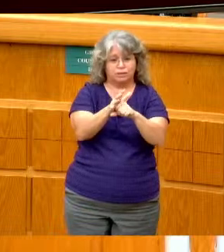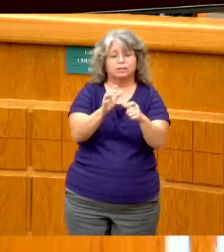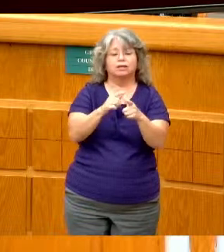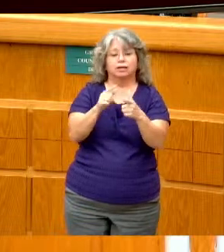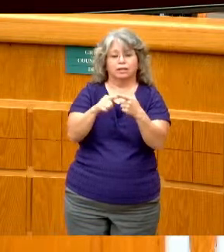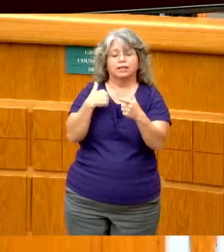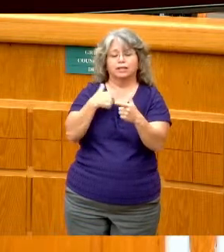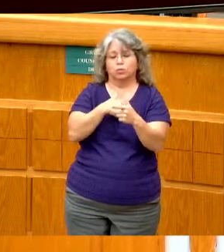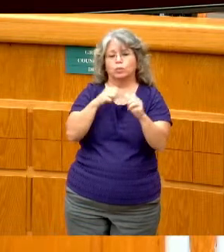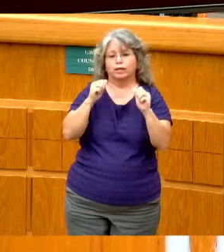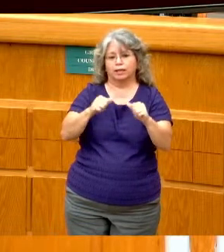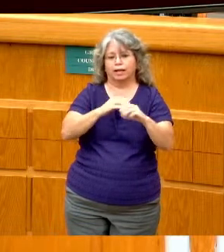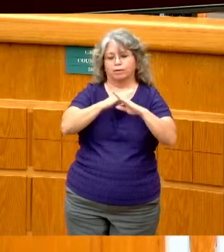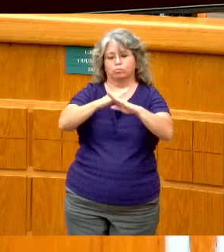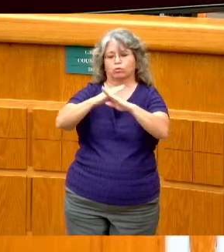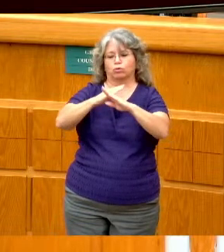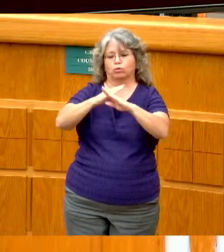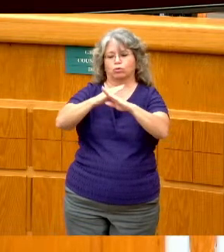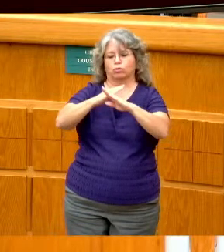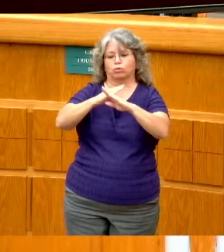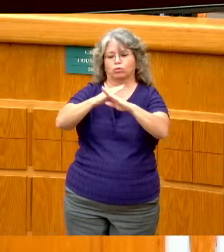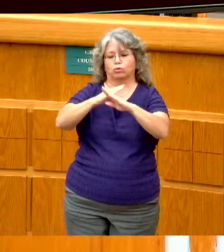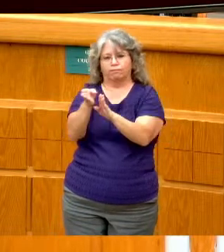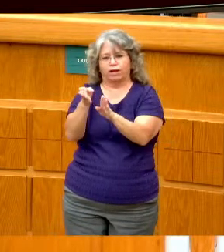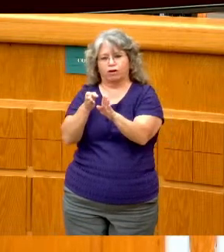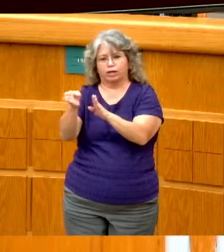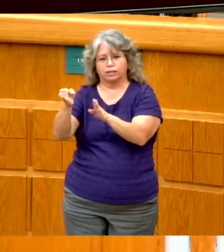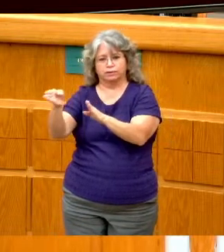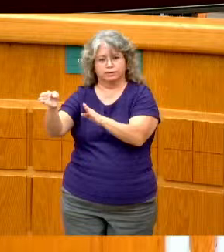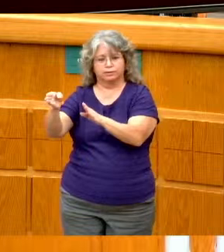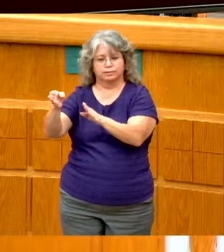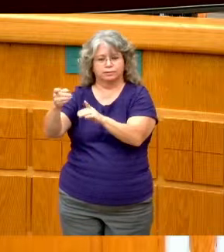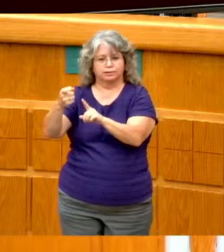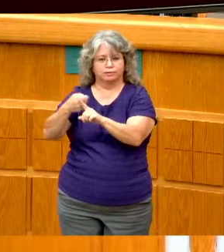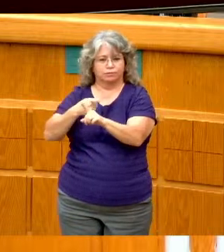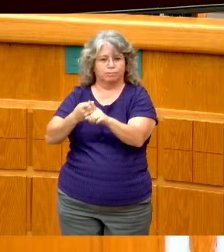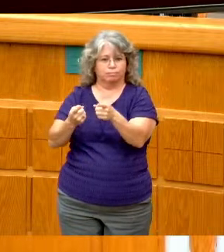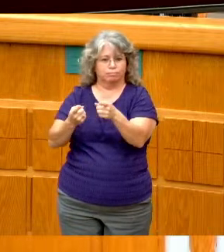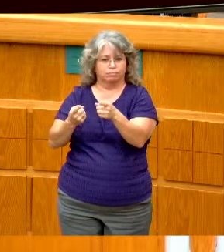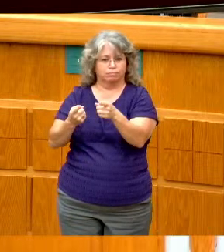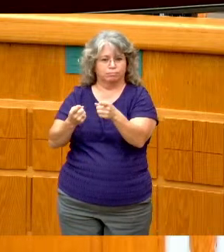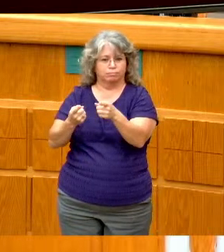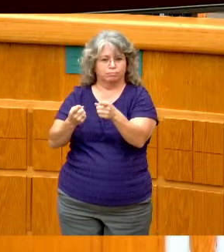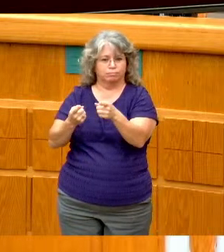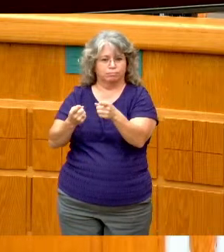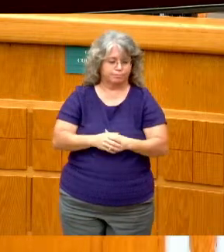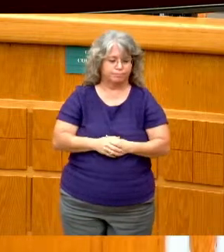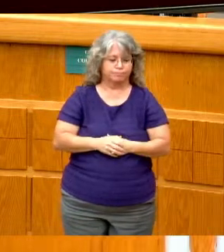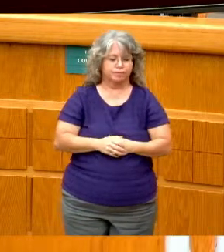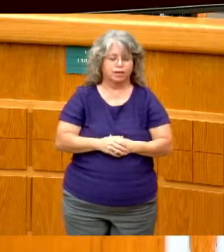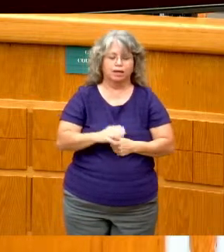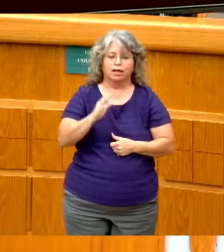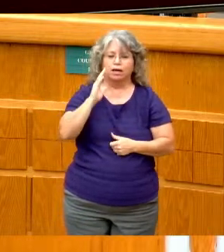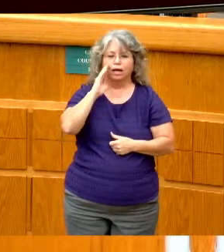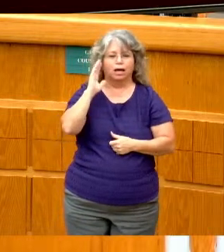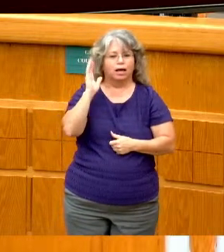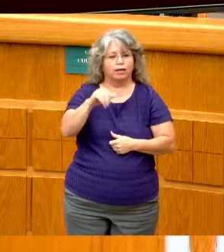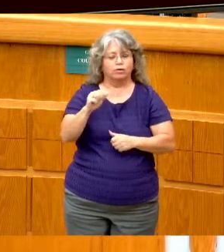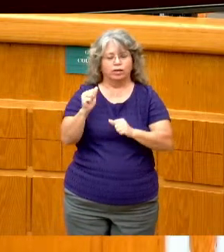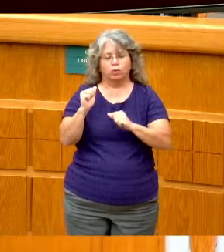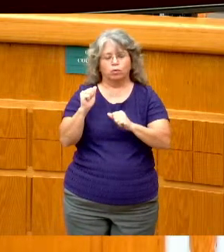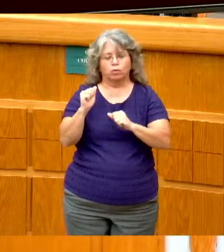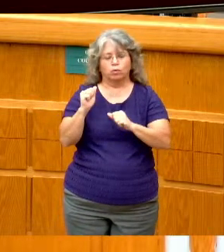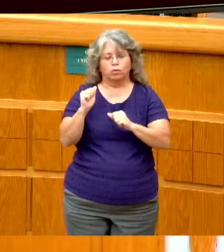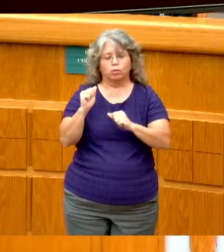We know and we understand, probably better than anybody, that everyone is tired of COVID-19. We have been in this